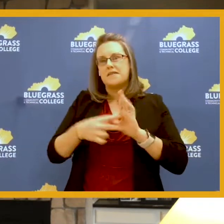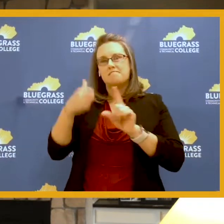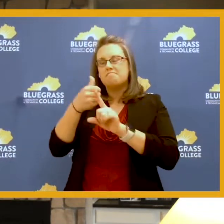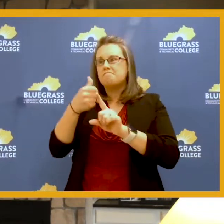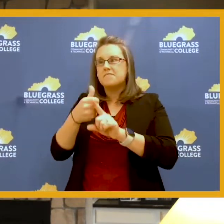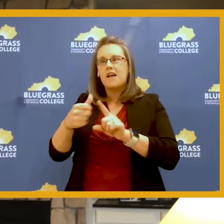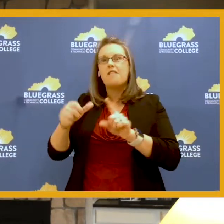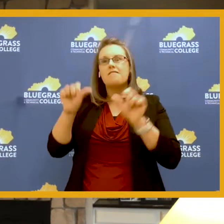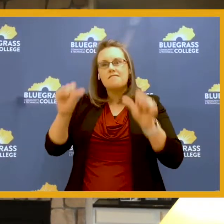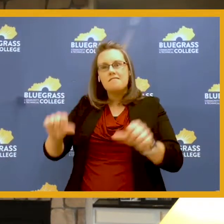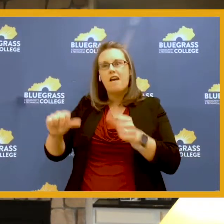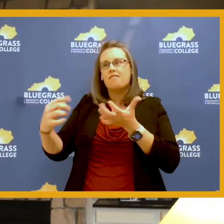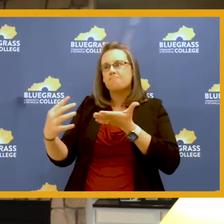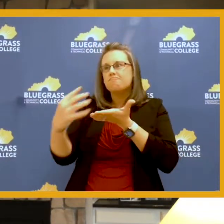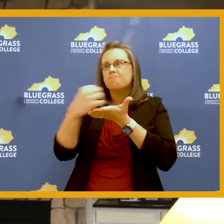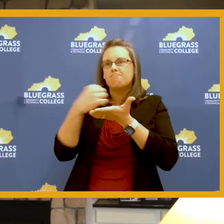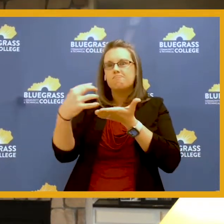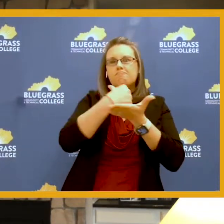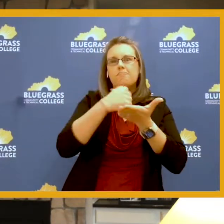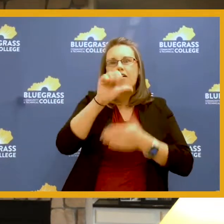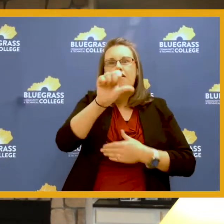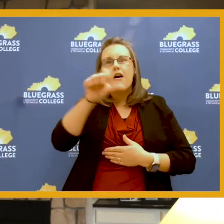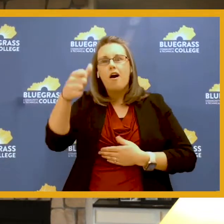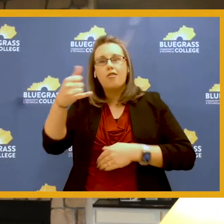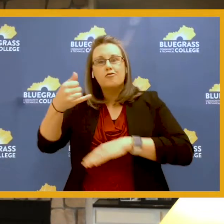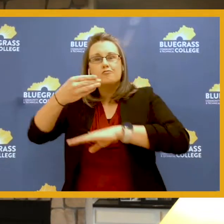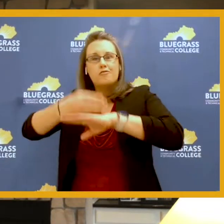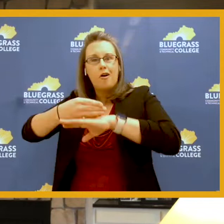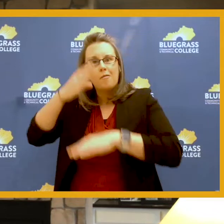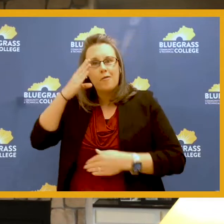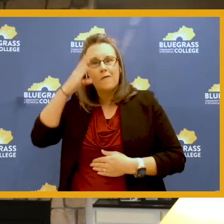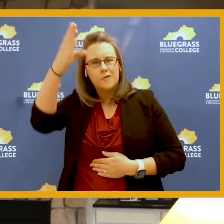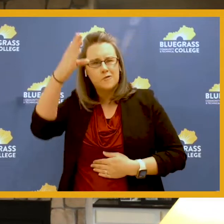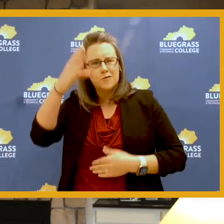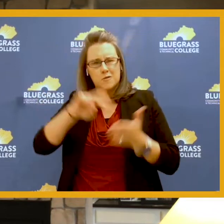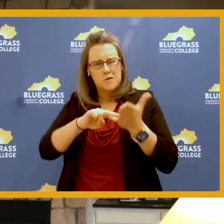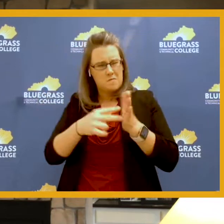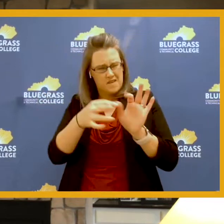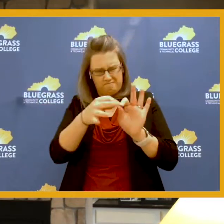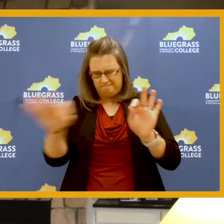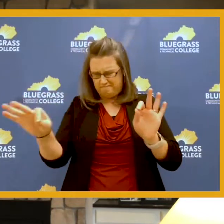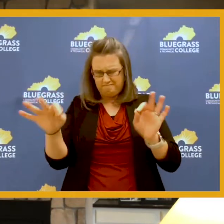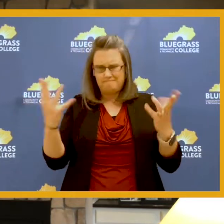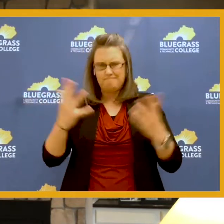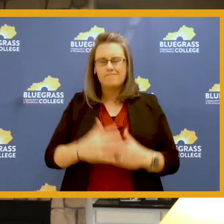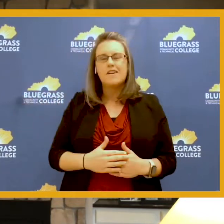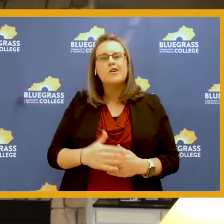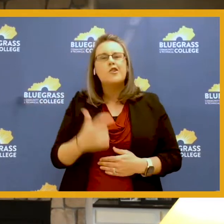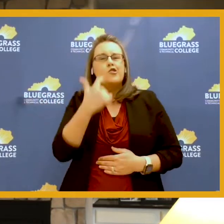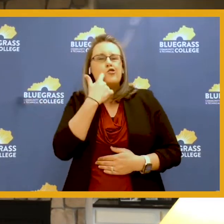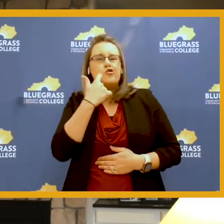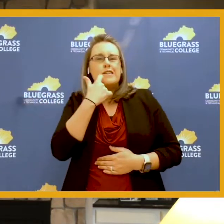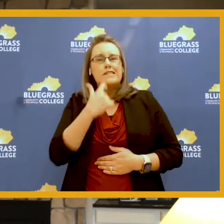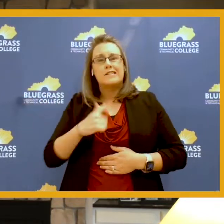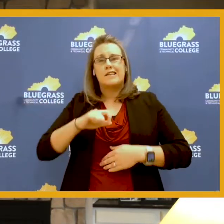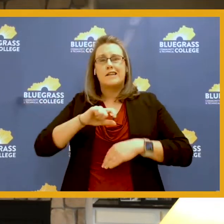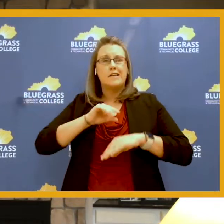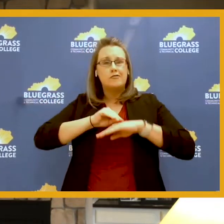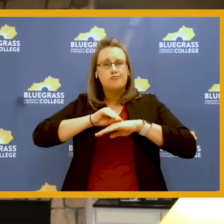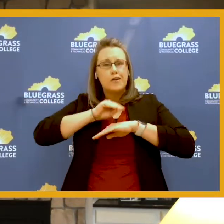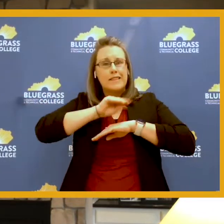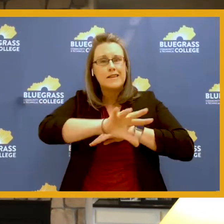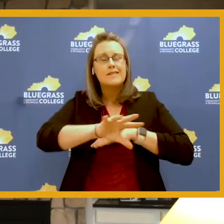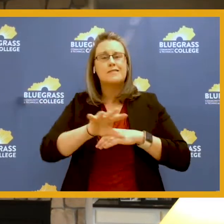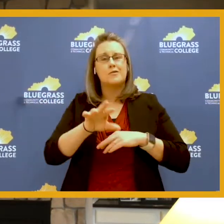positioned to take advantage of the jobs of the future. Now, what do I mean by that phrase? Well, a recently